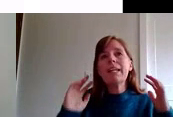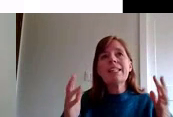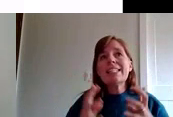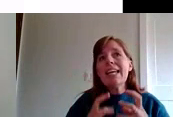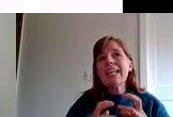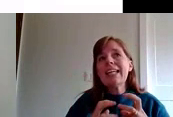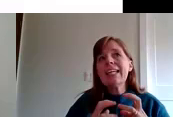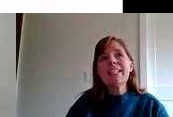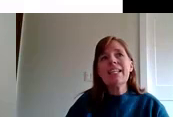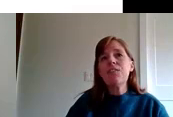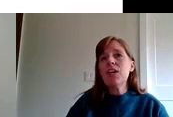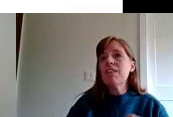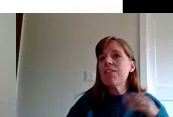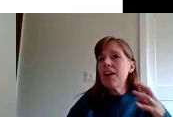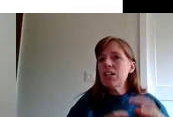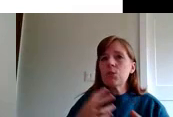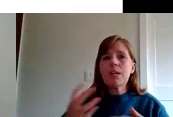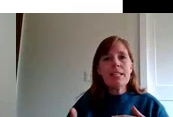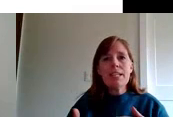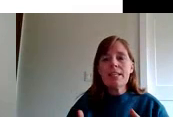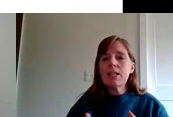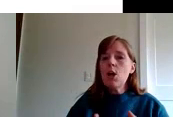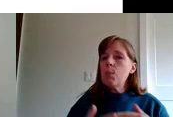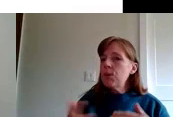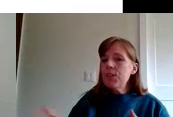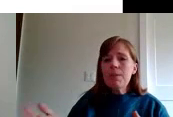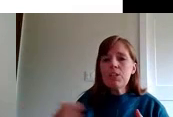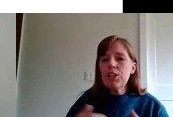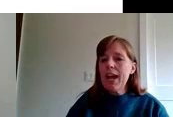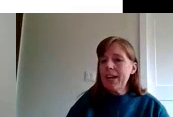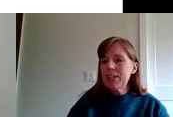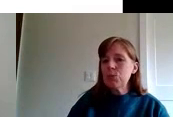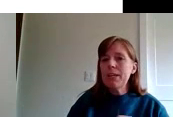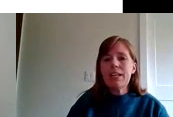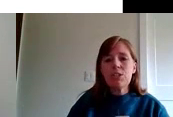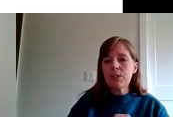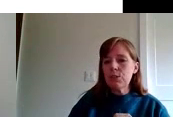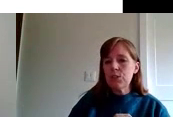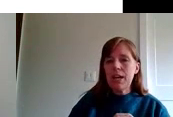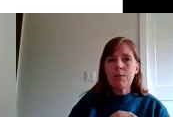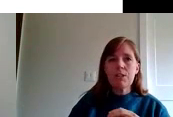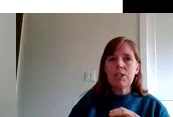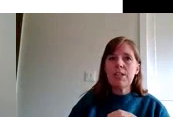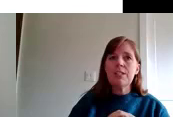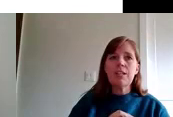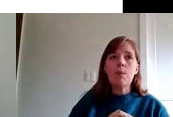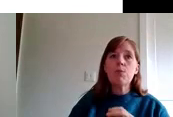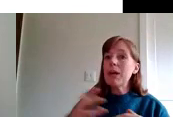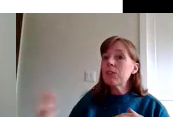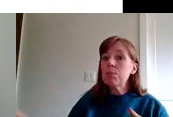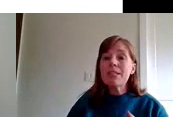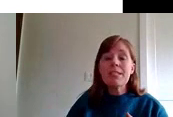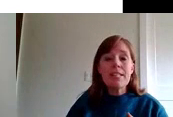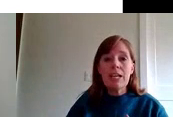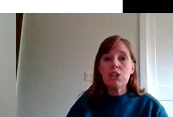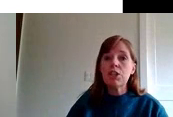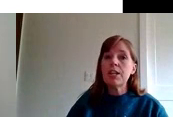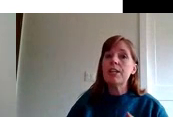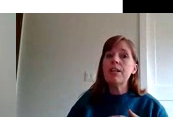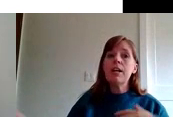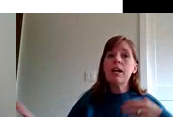Okay, so again, let's stay connected. If you have thoughts or ideas, put them in the chat, because we'll be answering those chat questions throughout